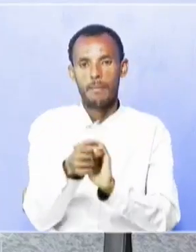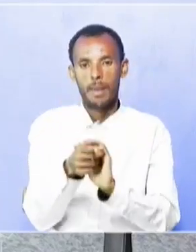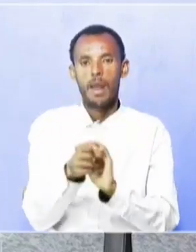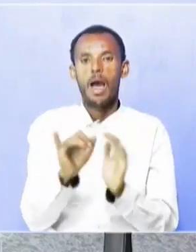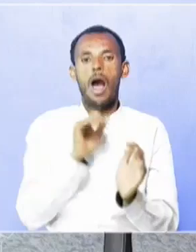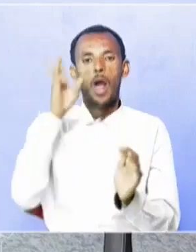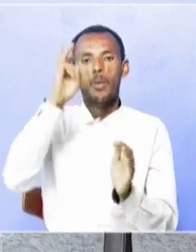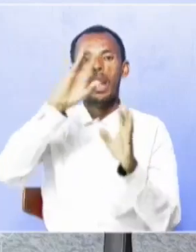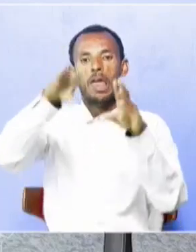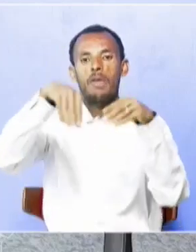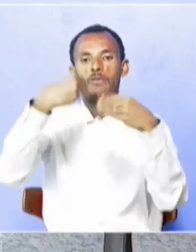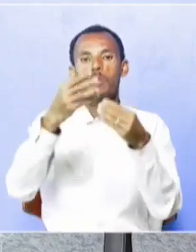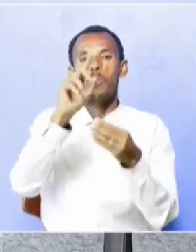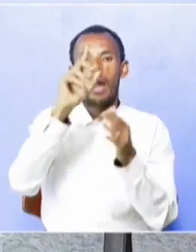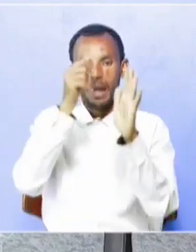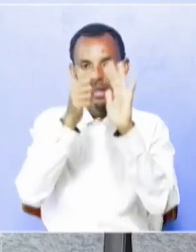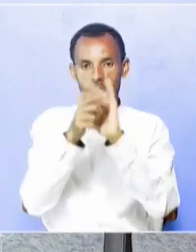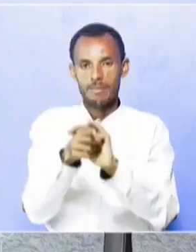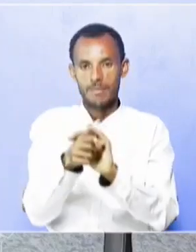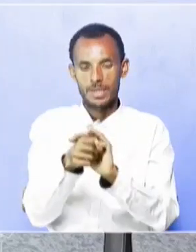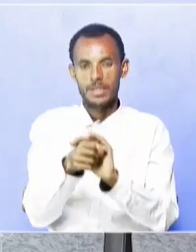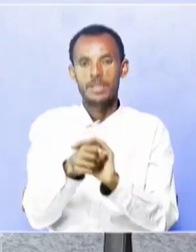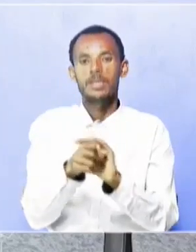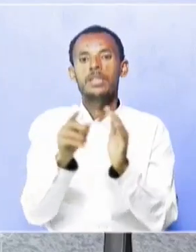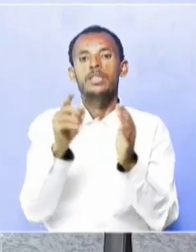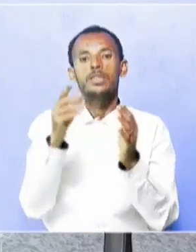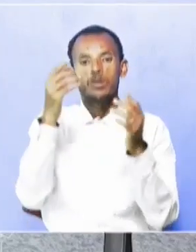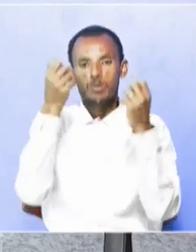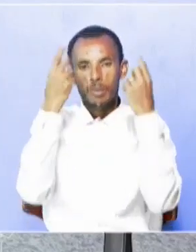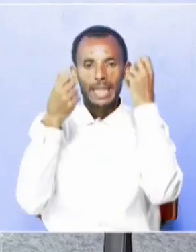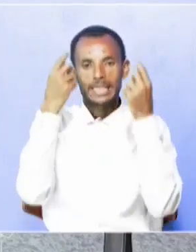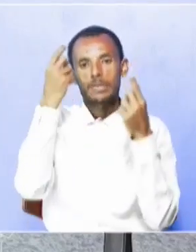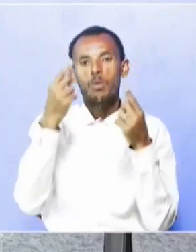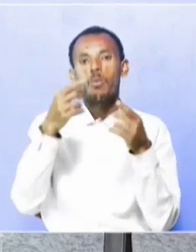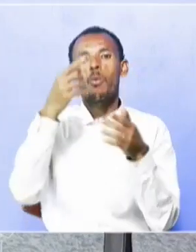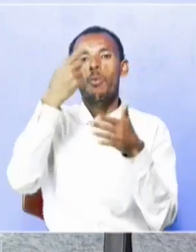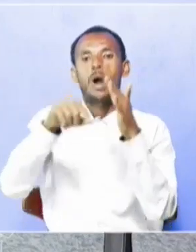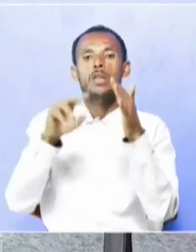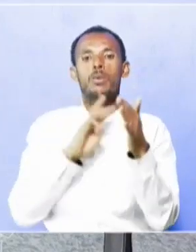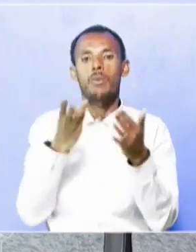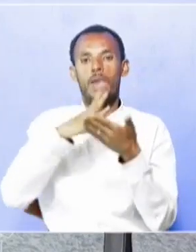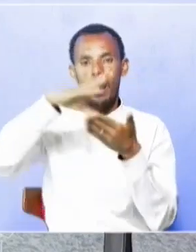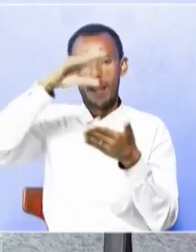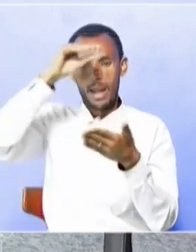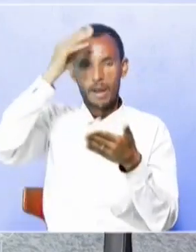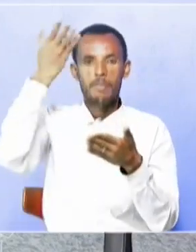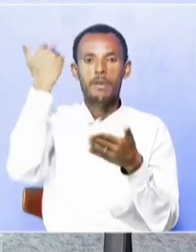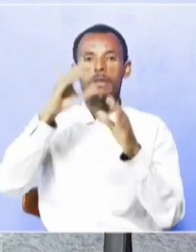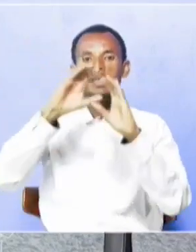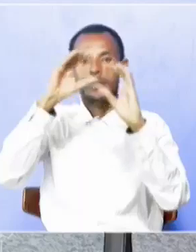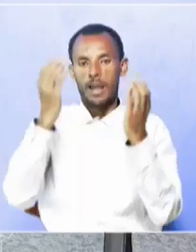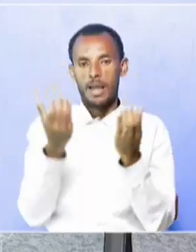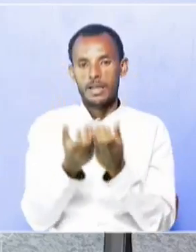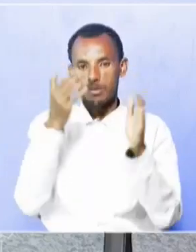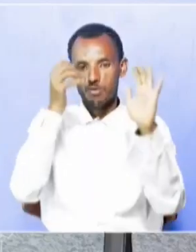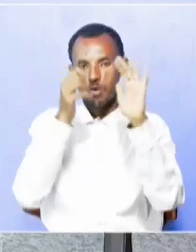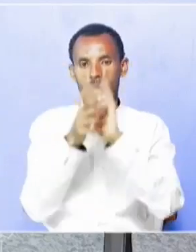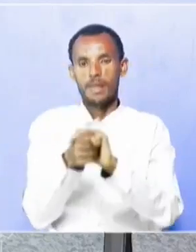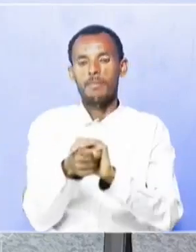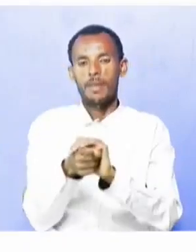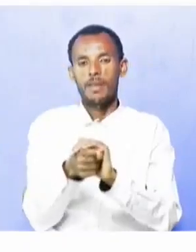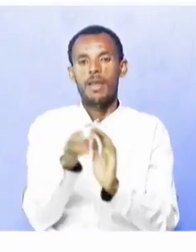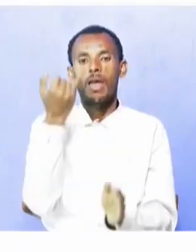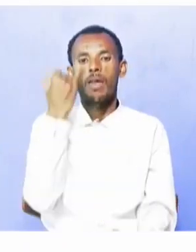I will give you one example just to brainstorm what we have seen in our previous lesson. For example,